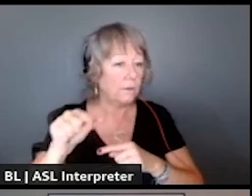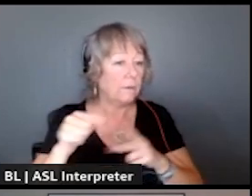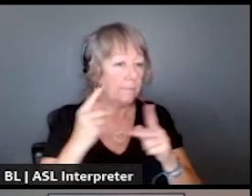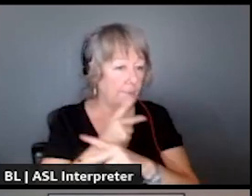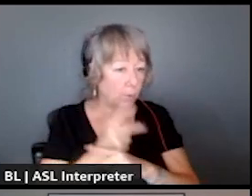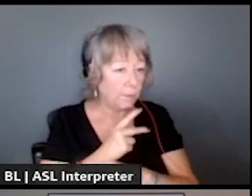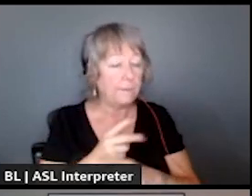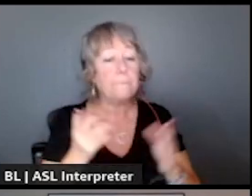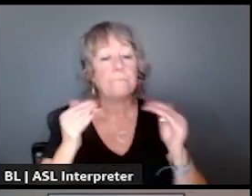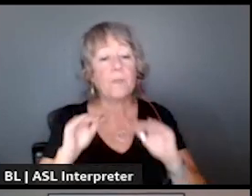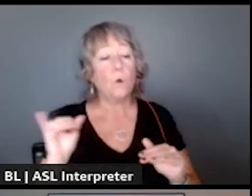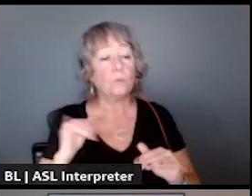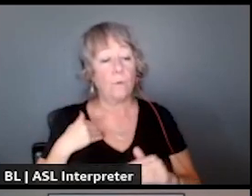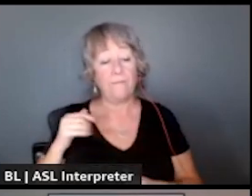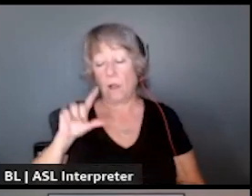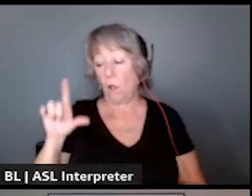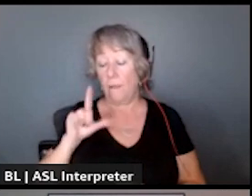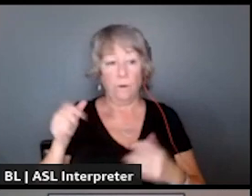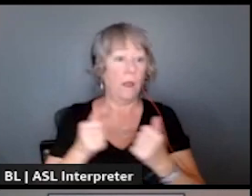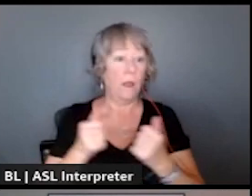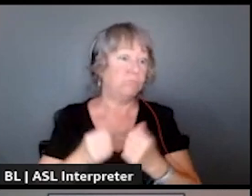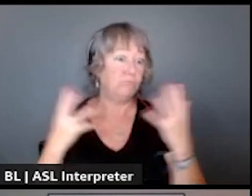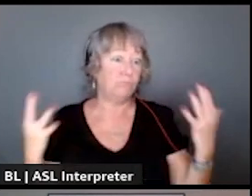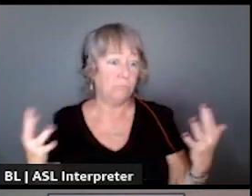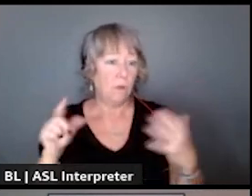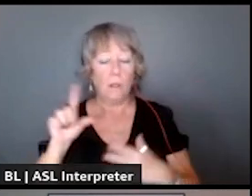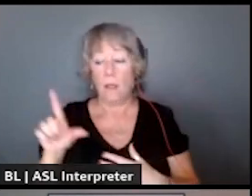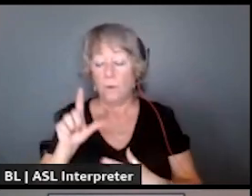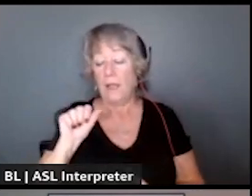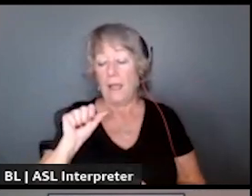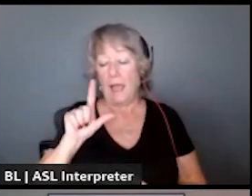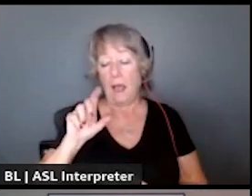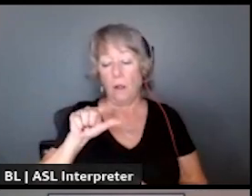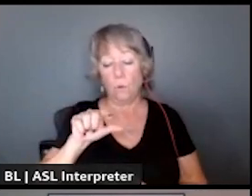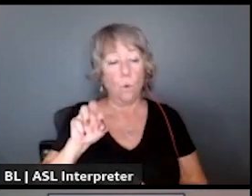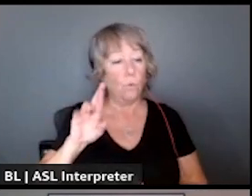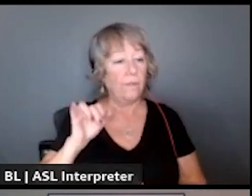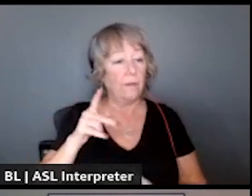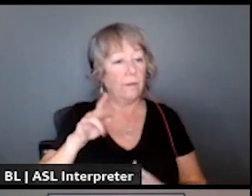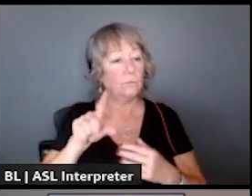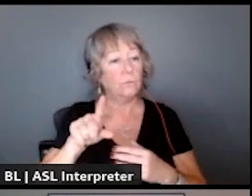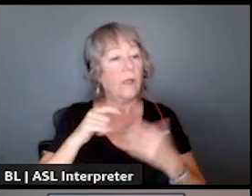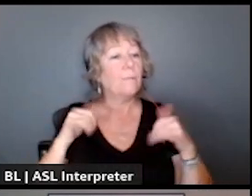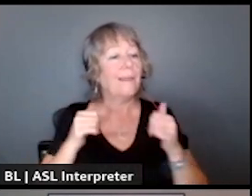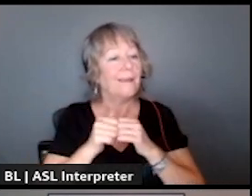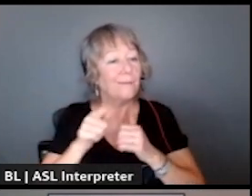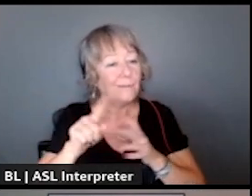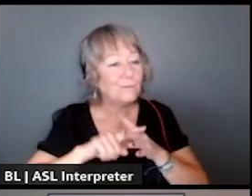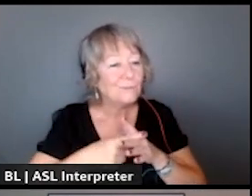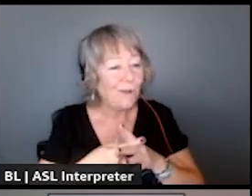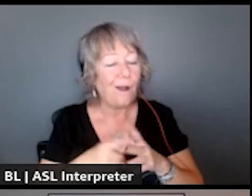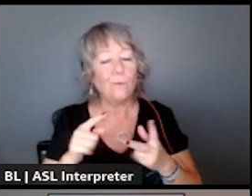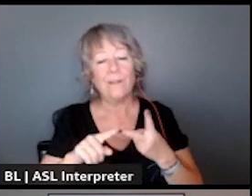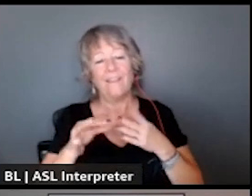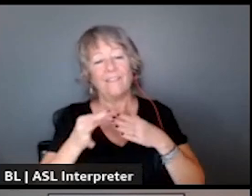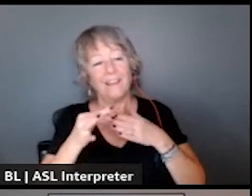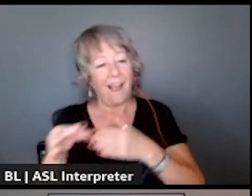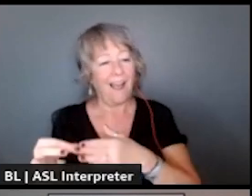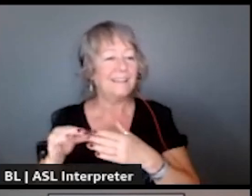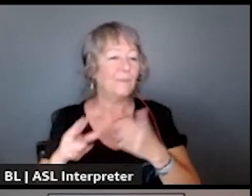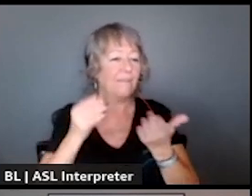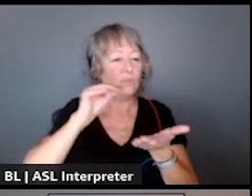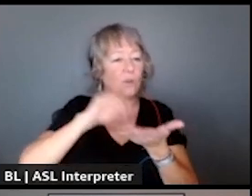Oh, our quantum computing You've survey. been here before, right? It looks like it. Yeah, seems like it. Okay. We have the